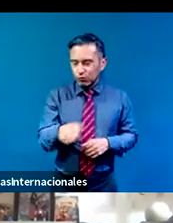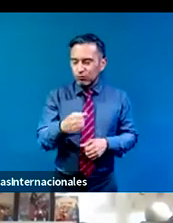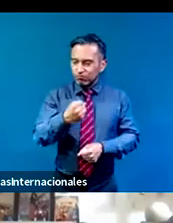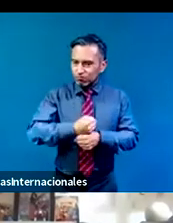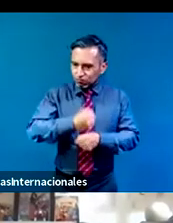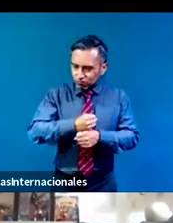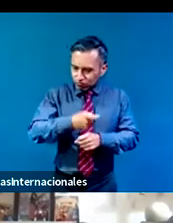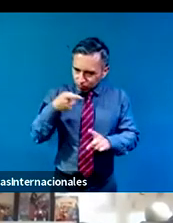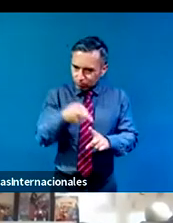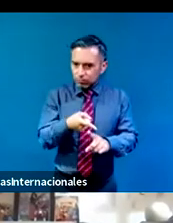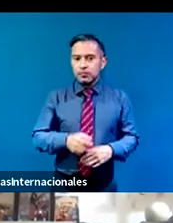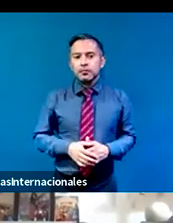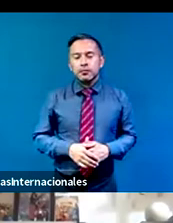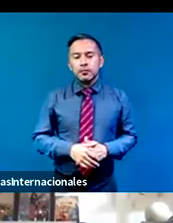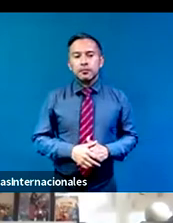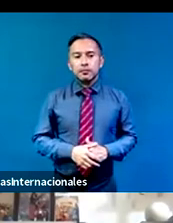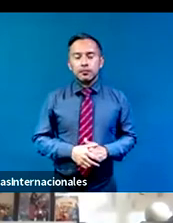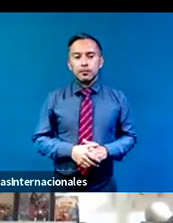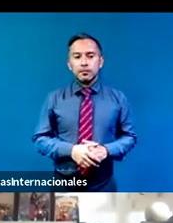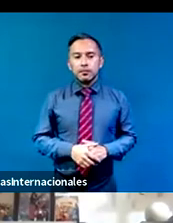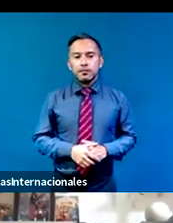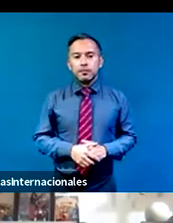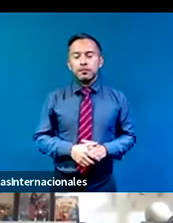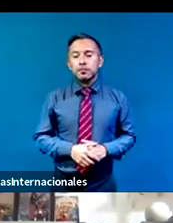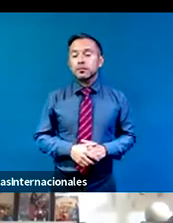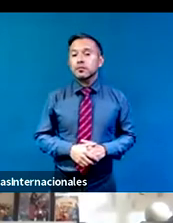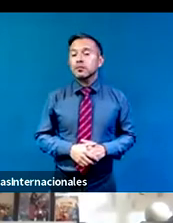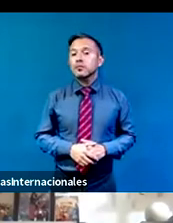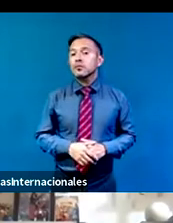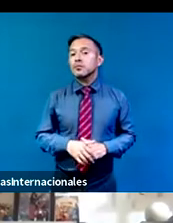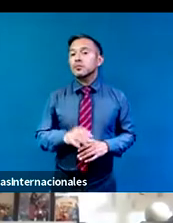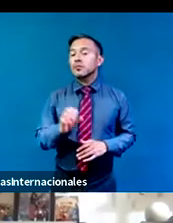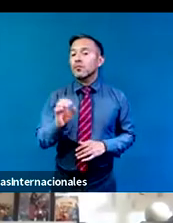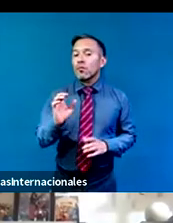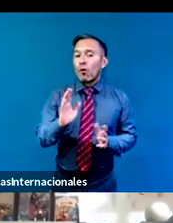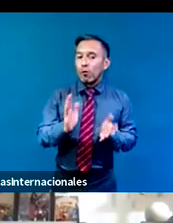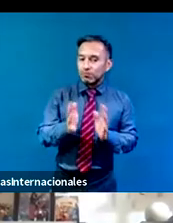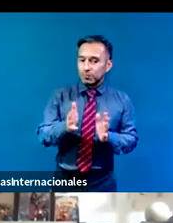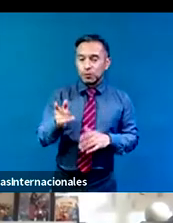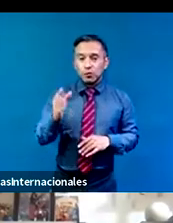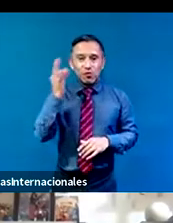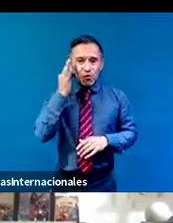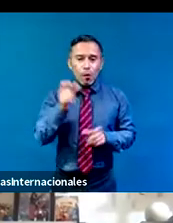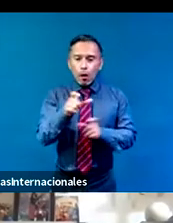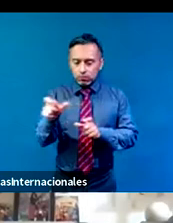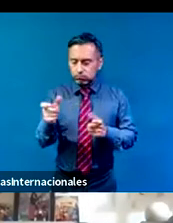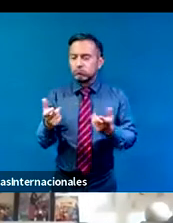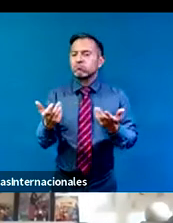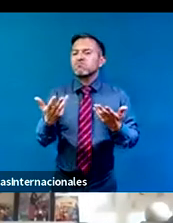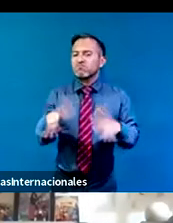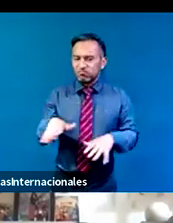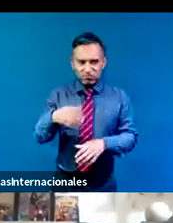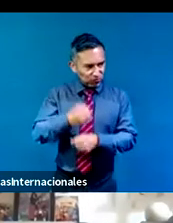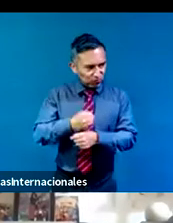see a comment which was also talking about issues to do with age, that older women also continue with unpaid care work.